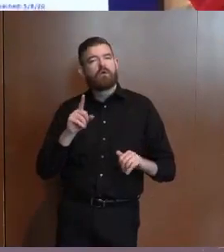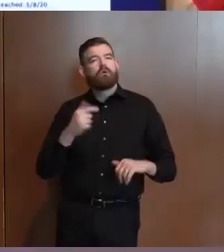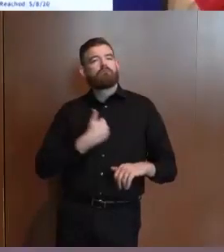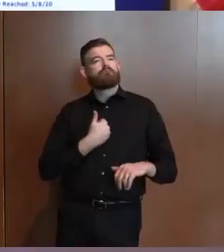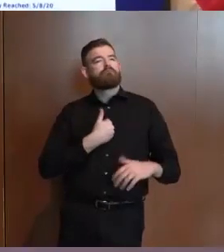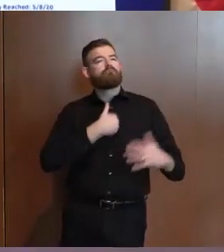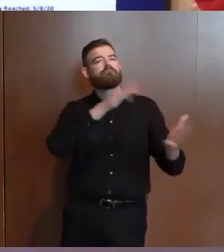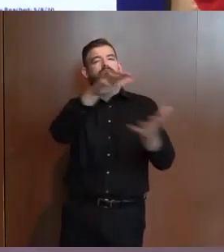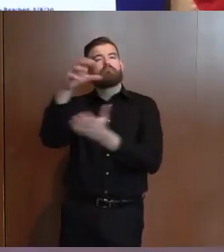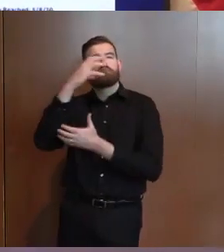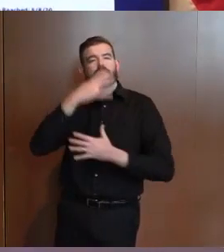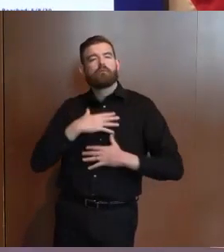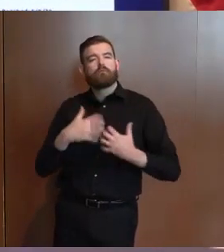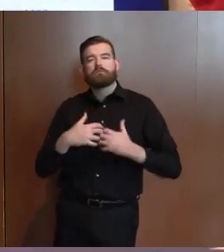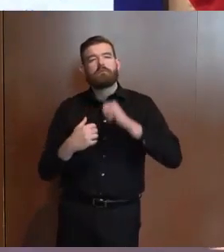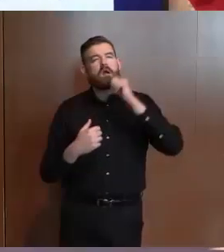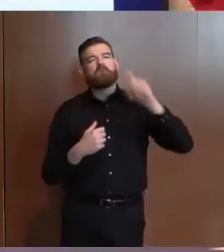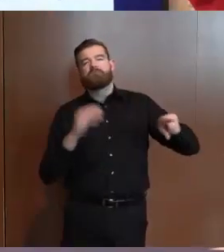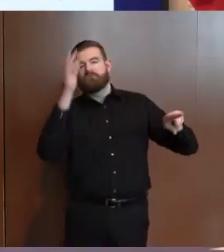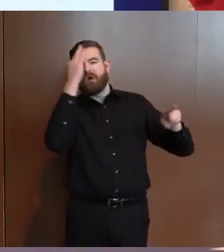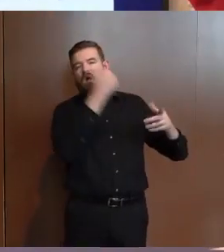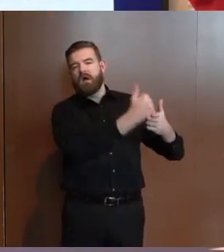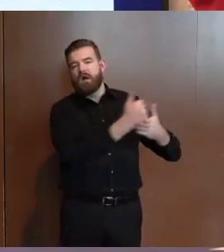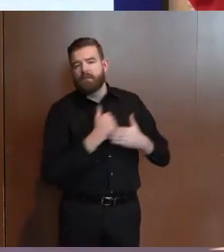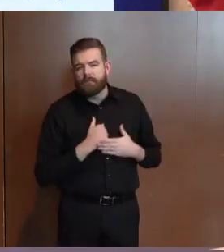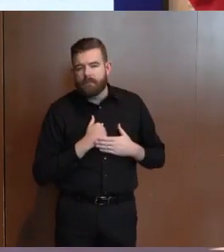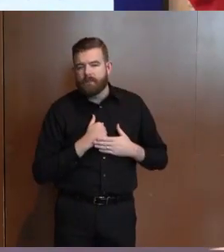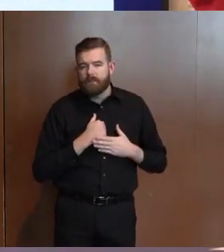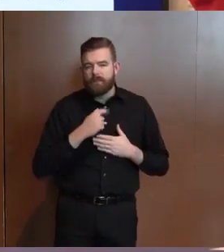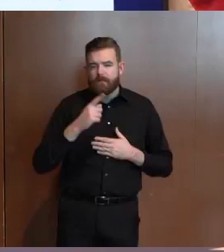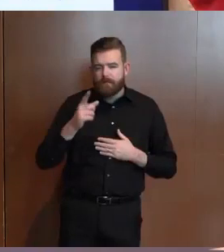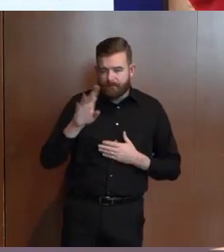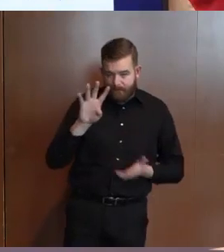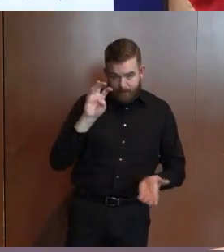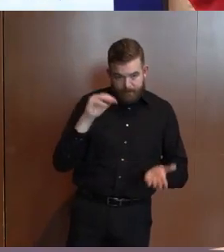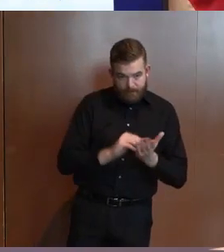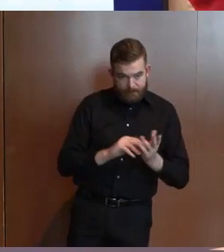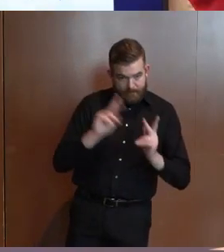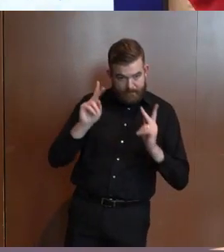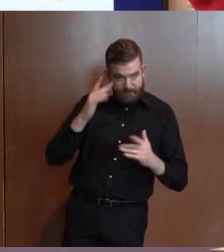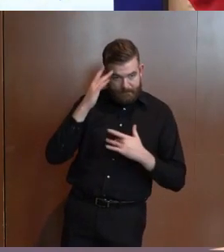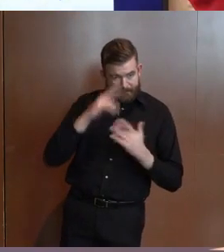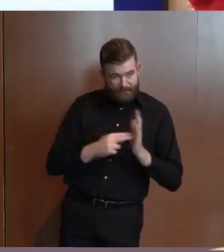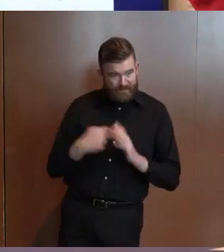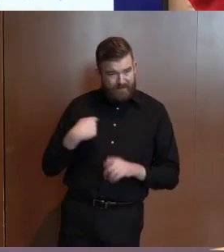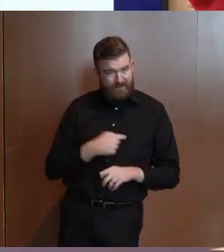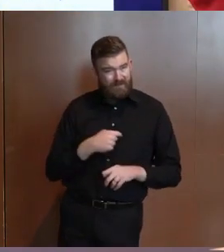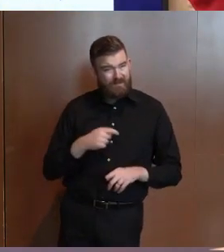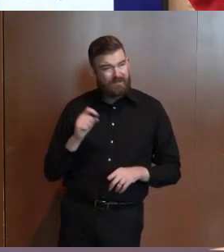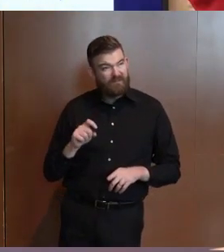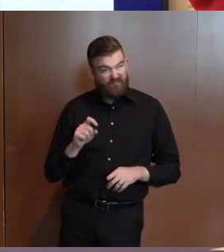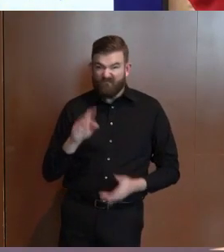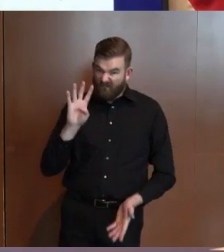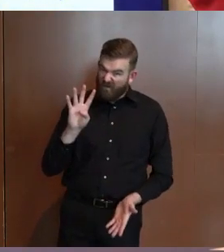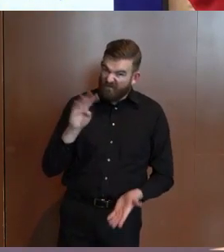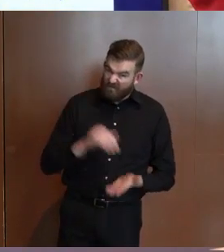the 400,000 peak? I mean, you're saying from the sound of it that if we need 4,000 total, that